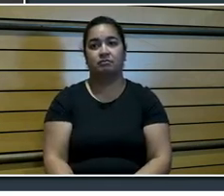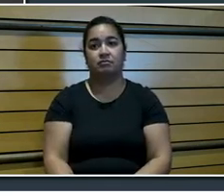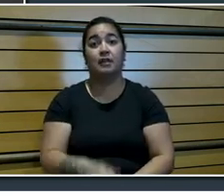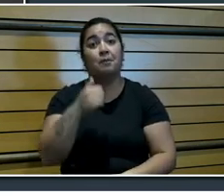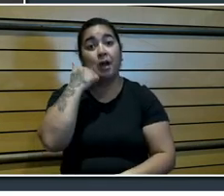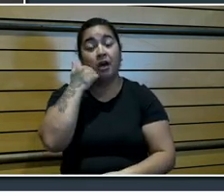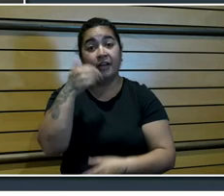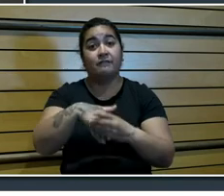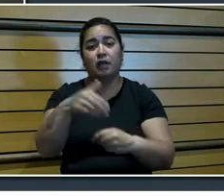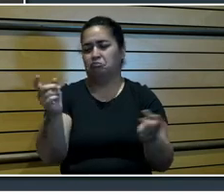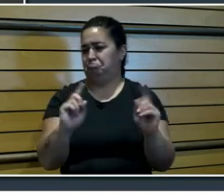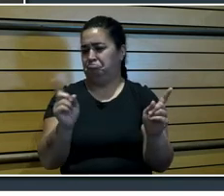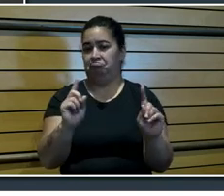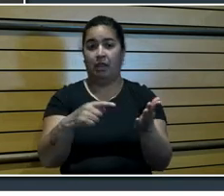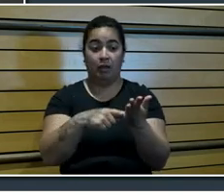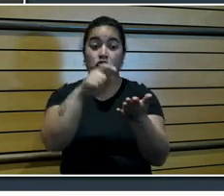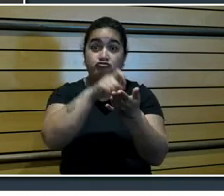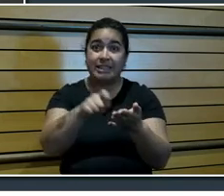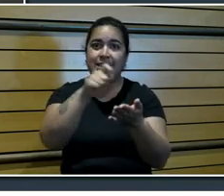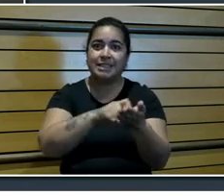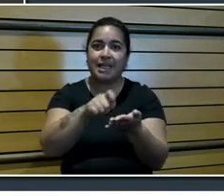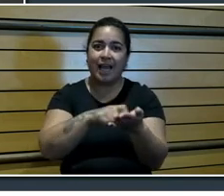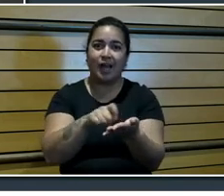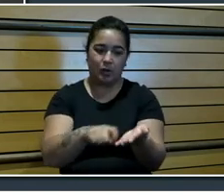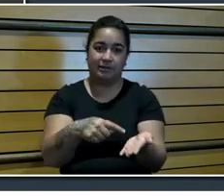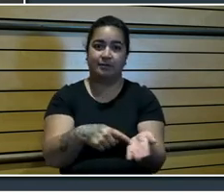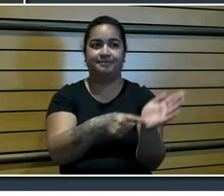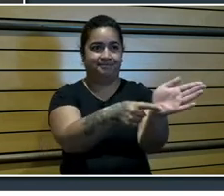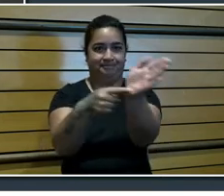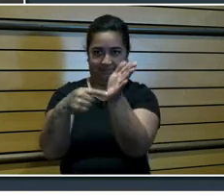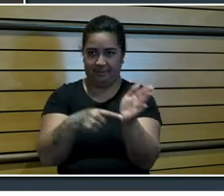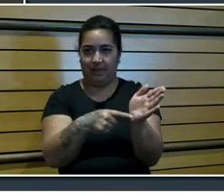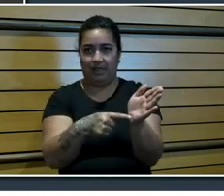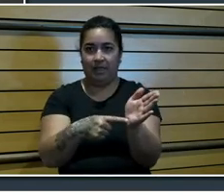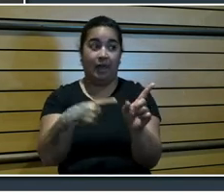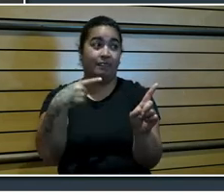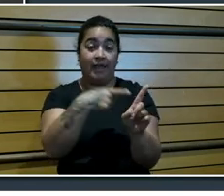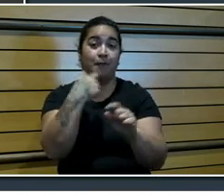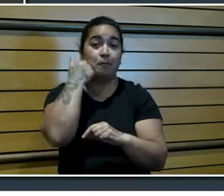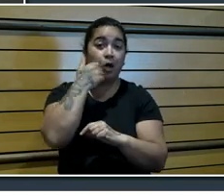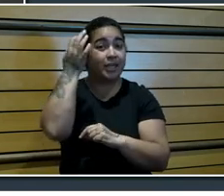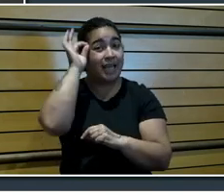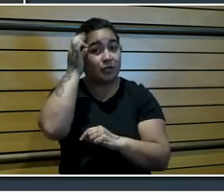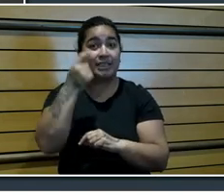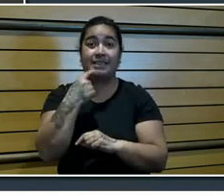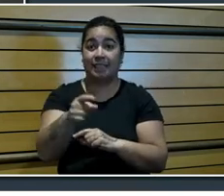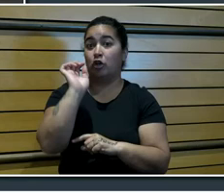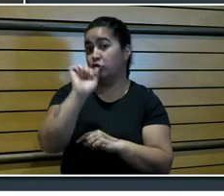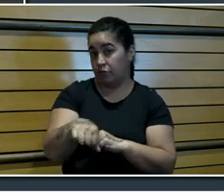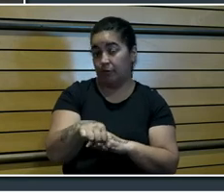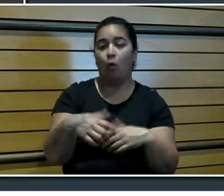written down and shown that this was the opinion of the elected person on the Māori ward. They voted no, they voted